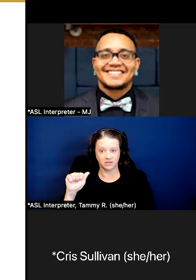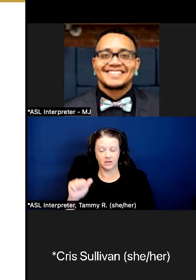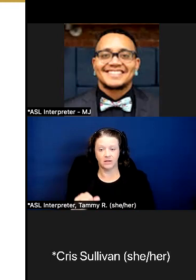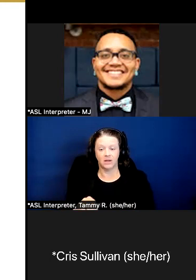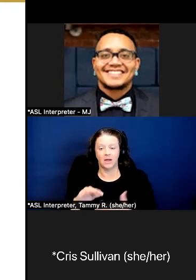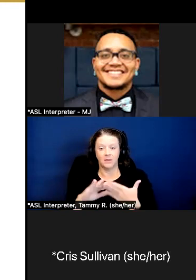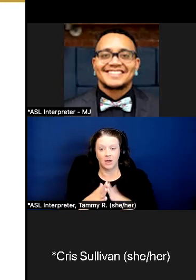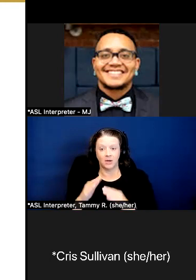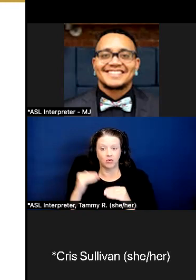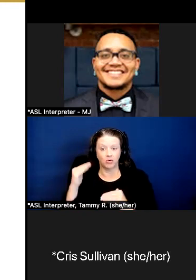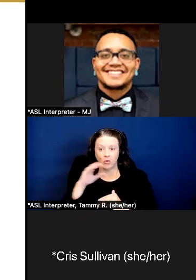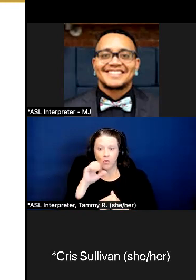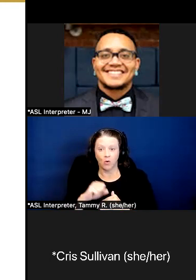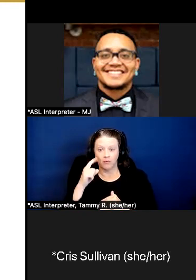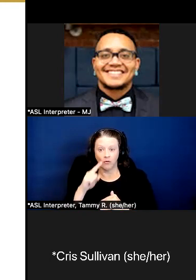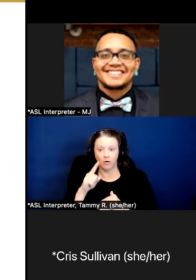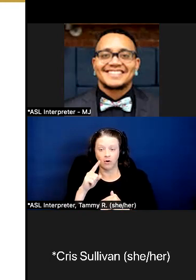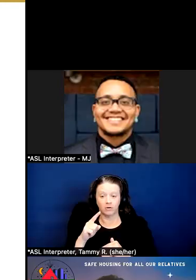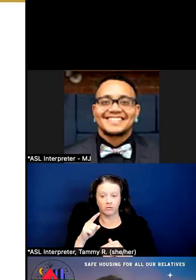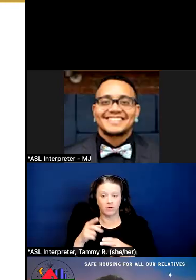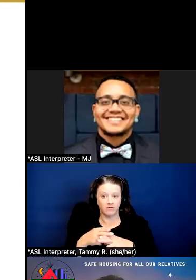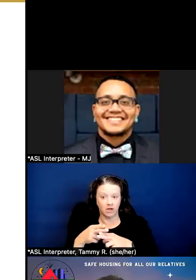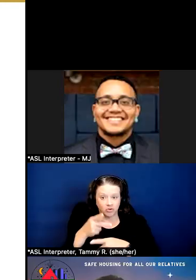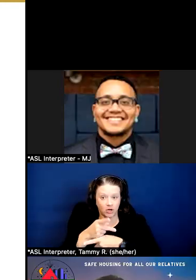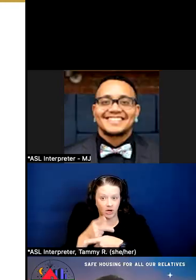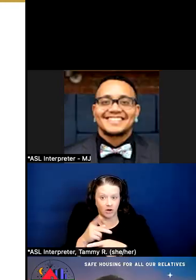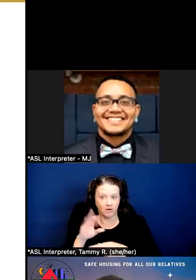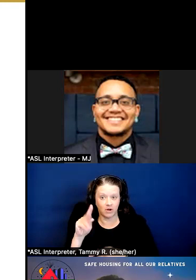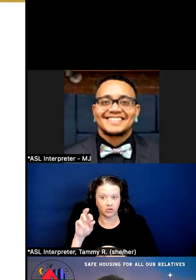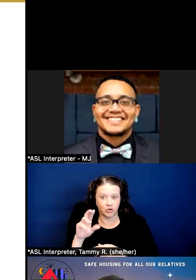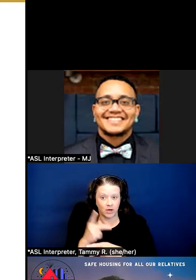care range, right? I think that those children,